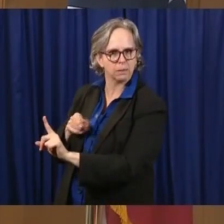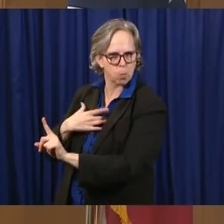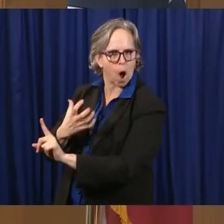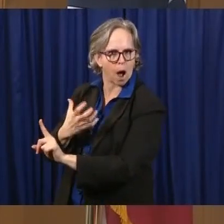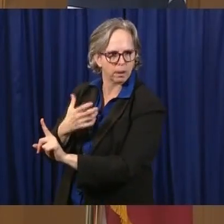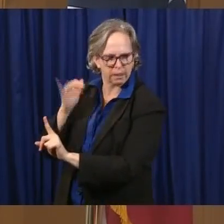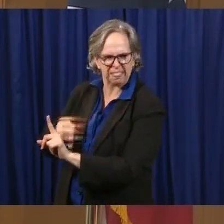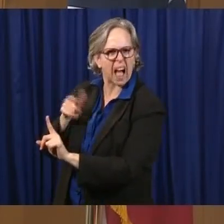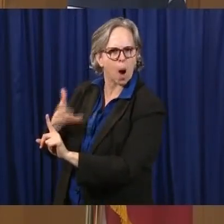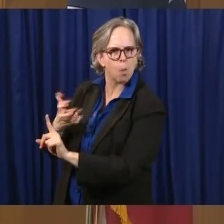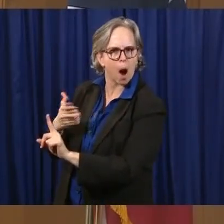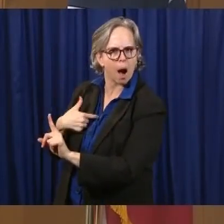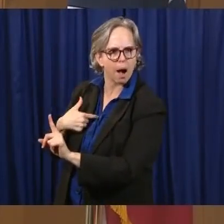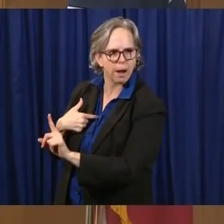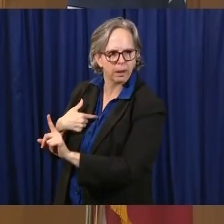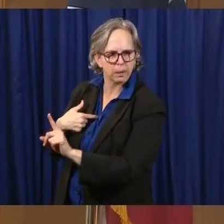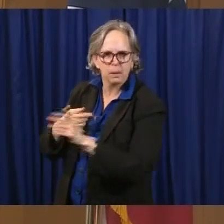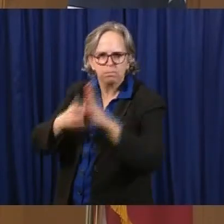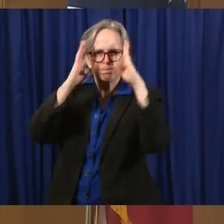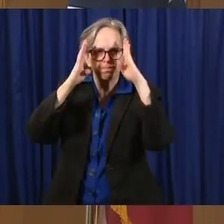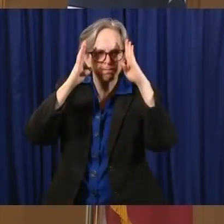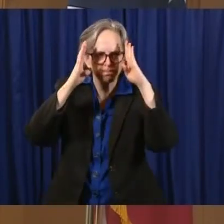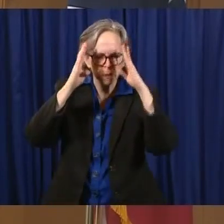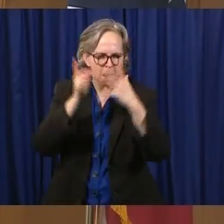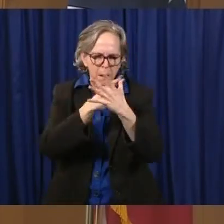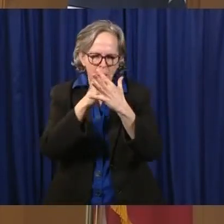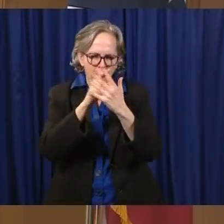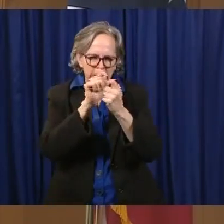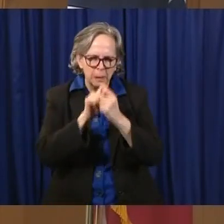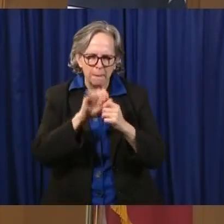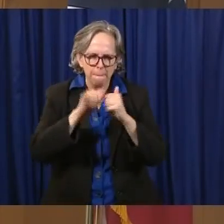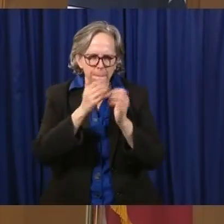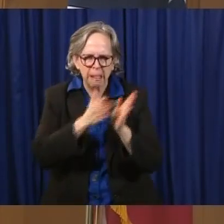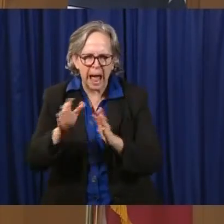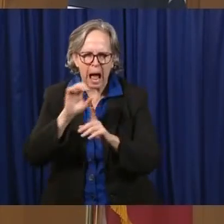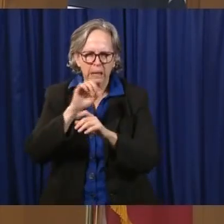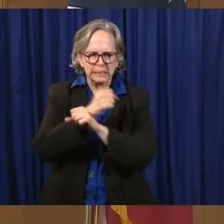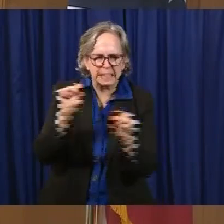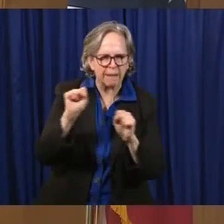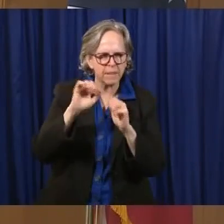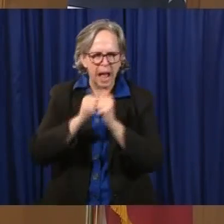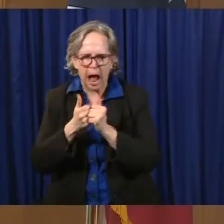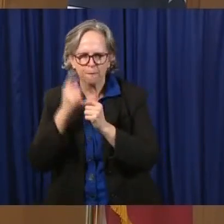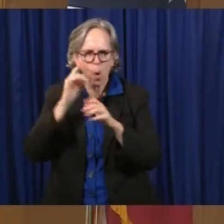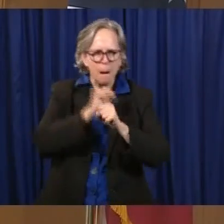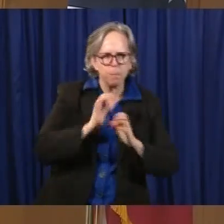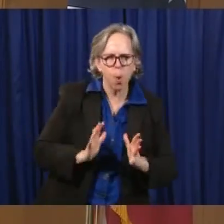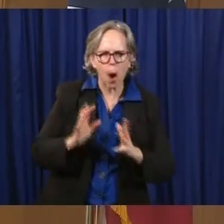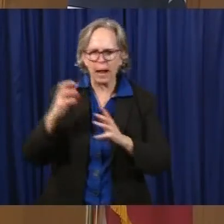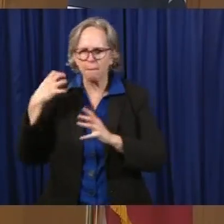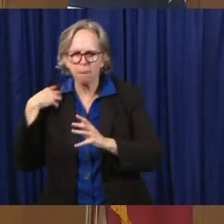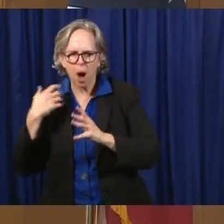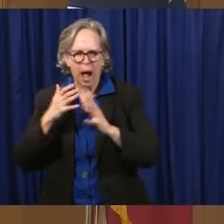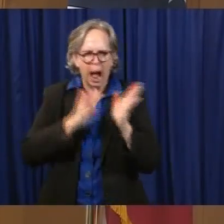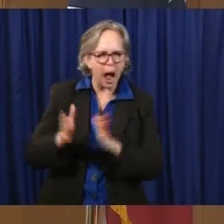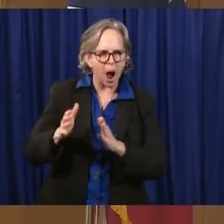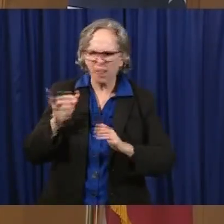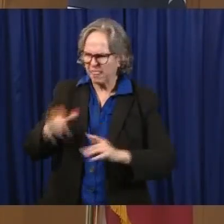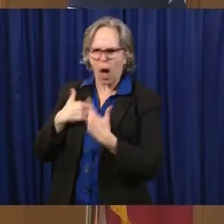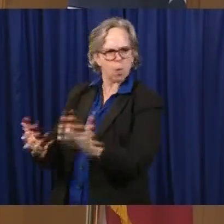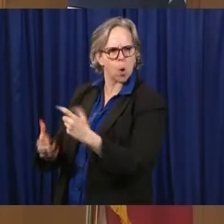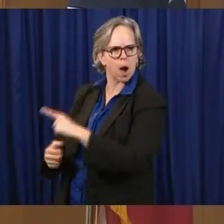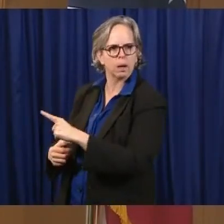down and trying to be as safe as we can that everyone is going to have to do. Whatever your business is, you're